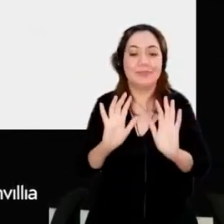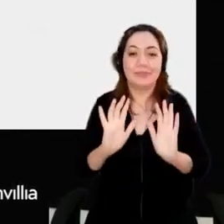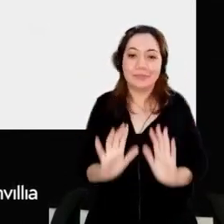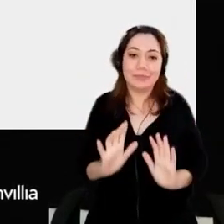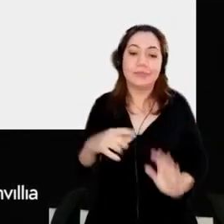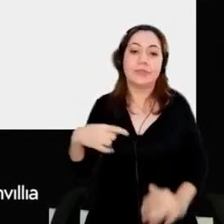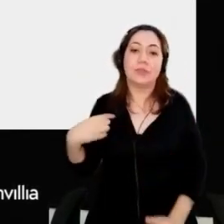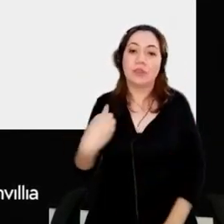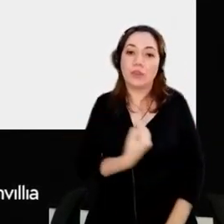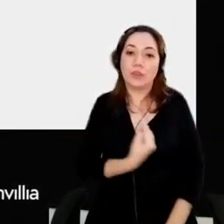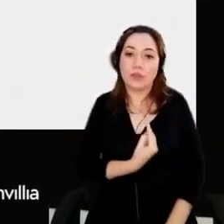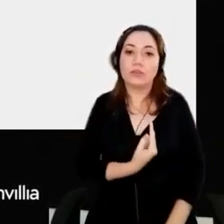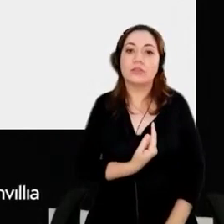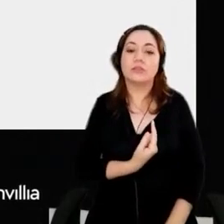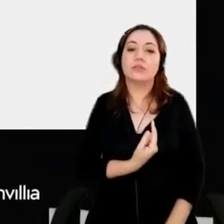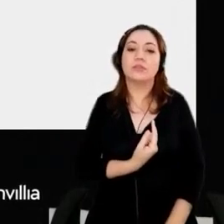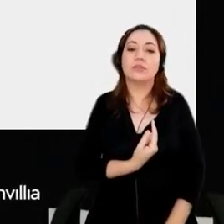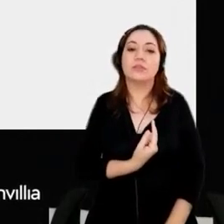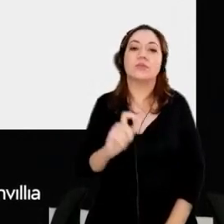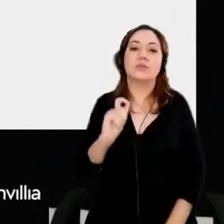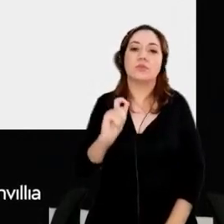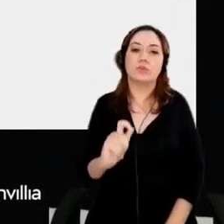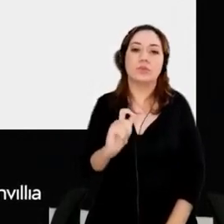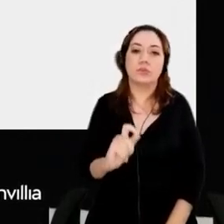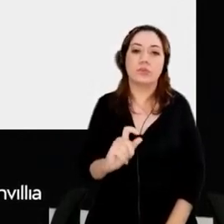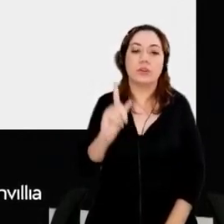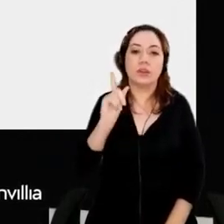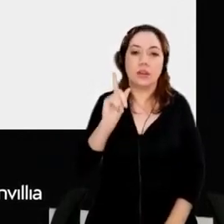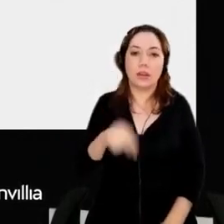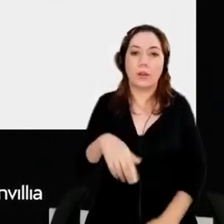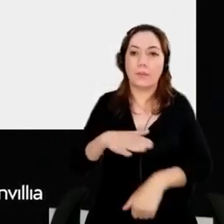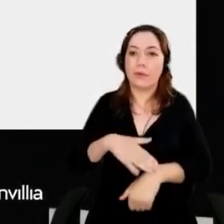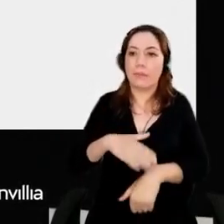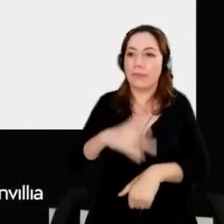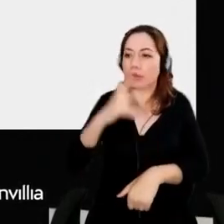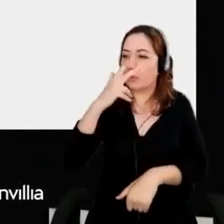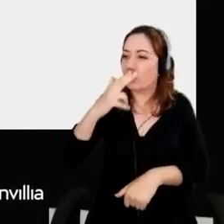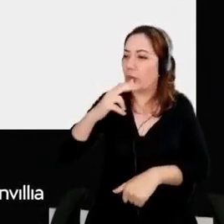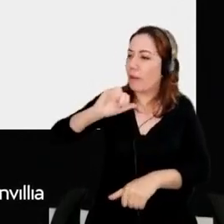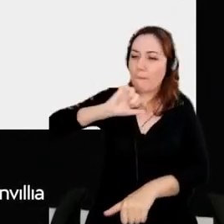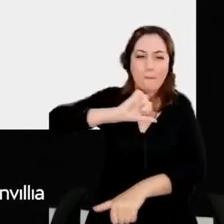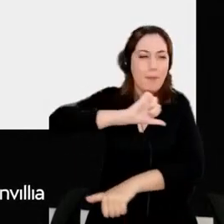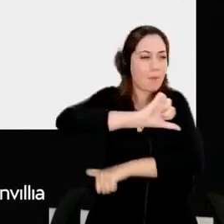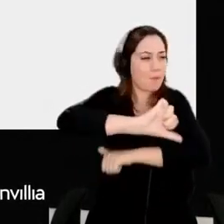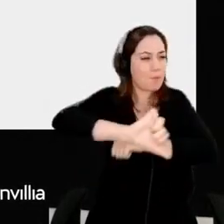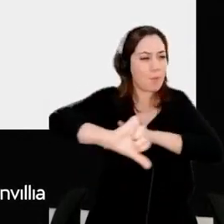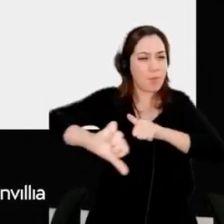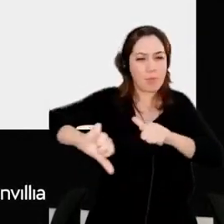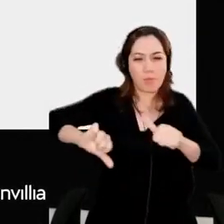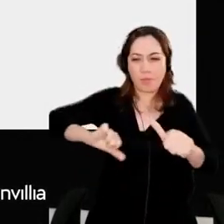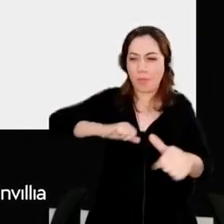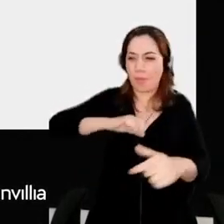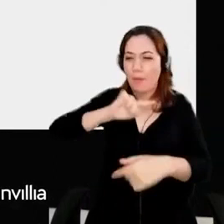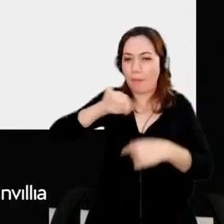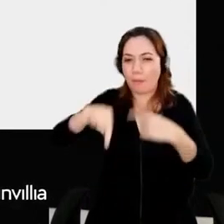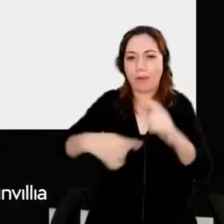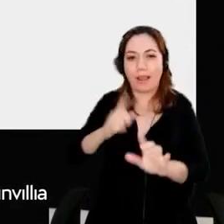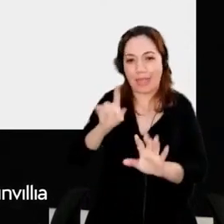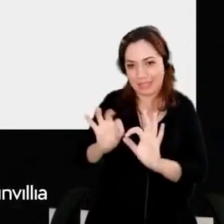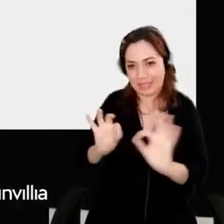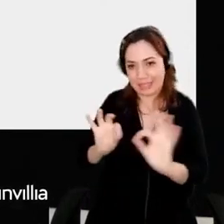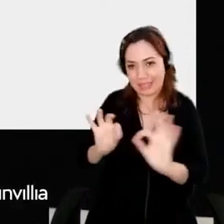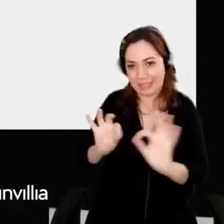we are going through a massive revolution, and it's not a simple one. We all have been